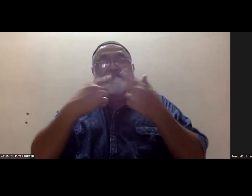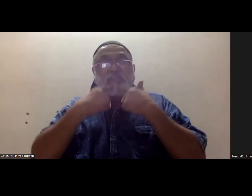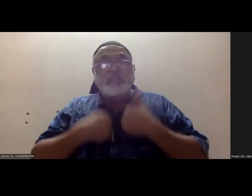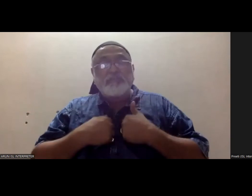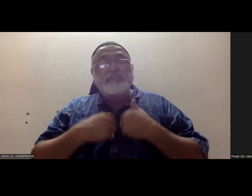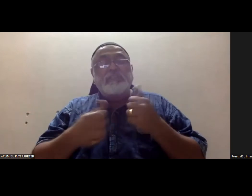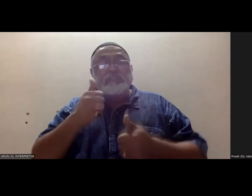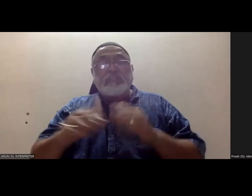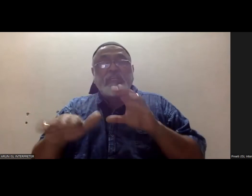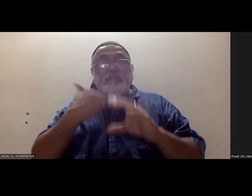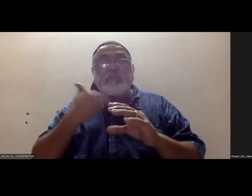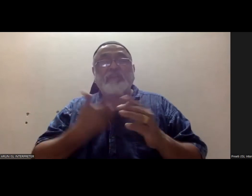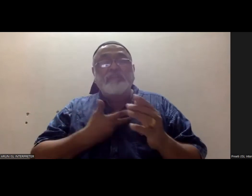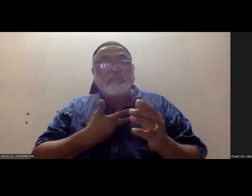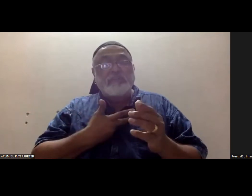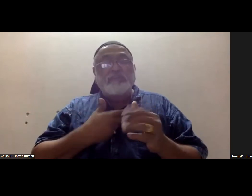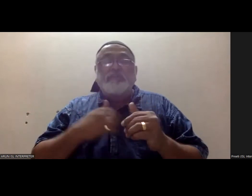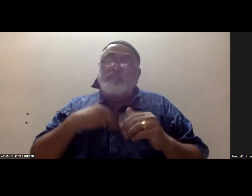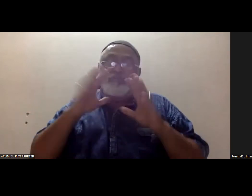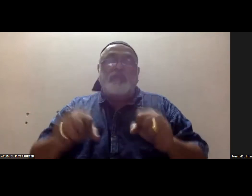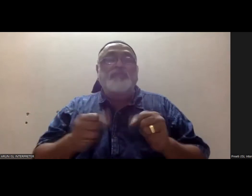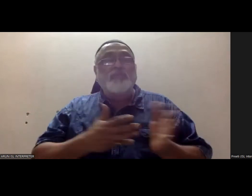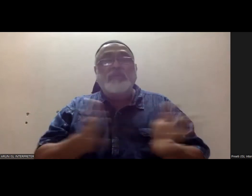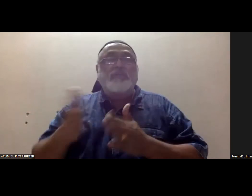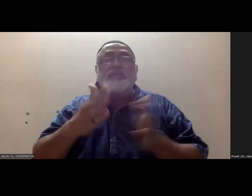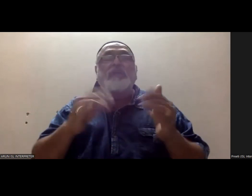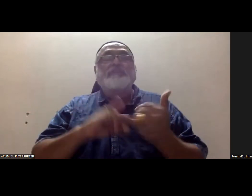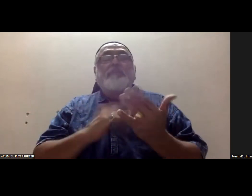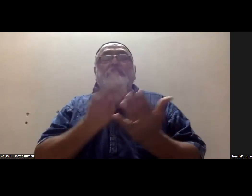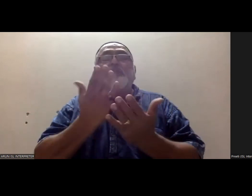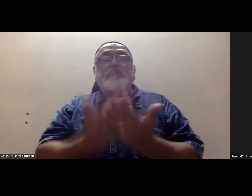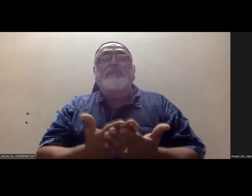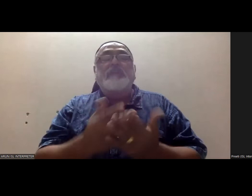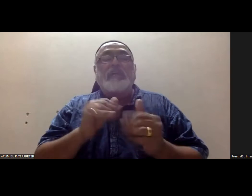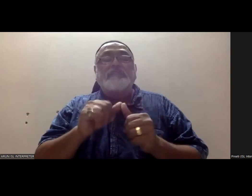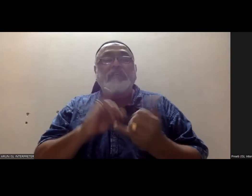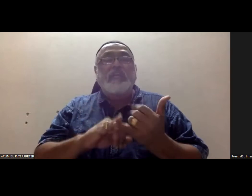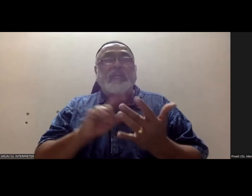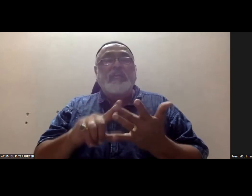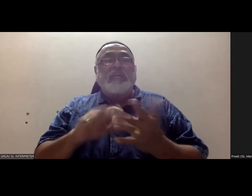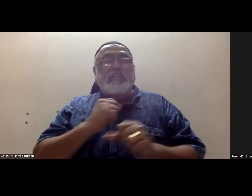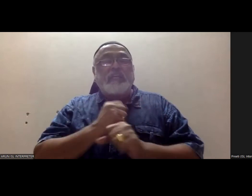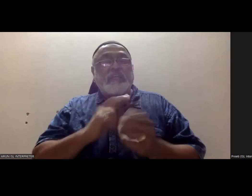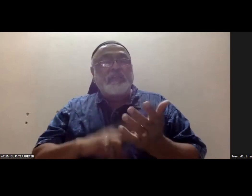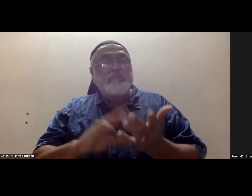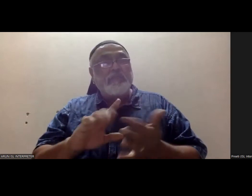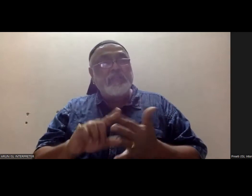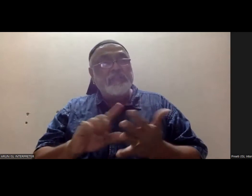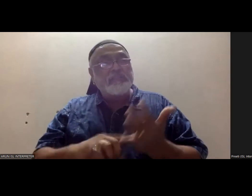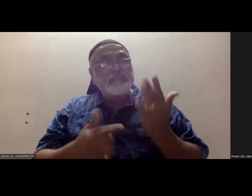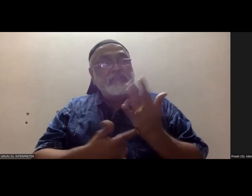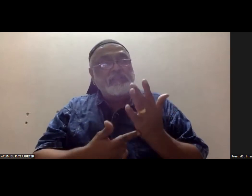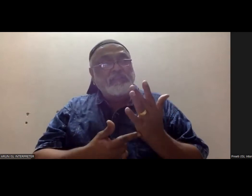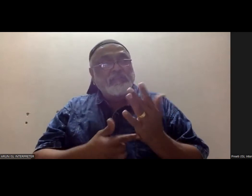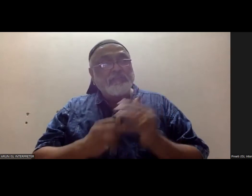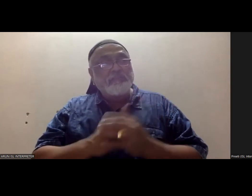to us. I will find a way for you all to submit the assignments. And just a small message from my side that I want to